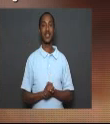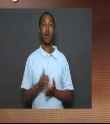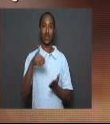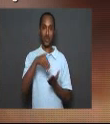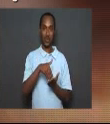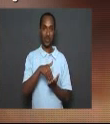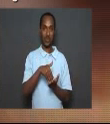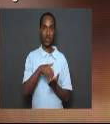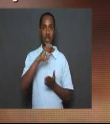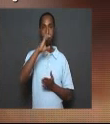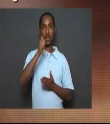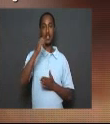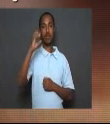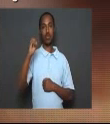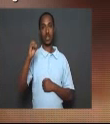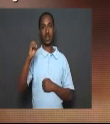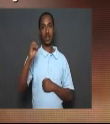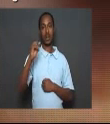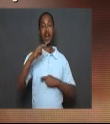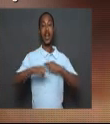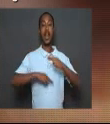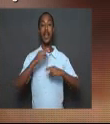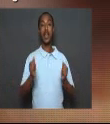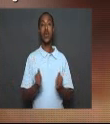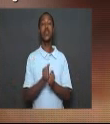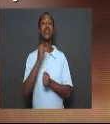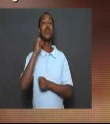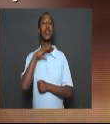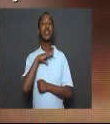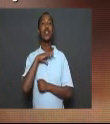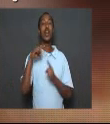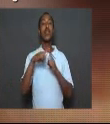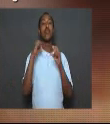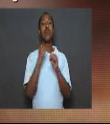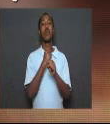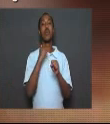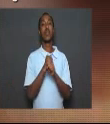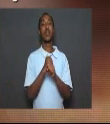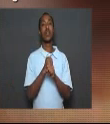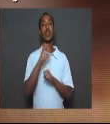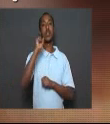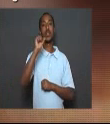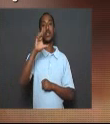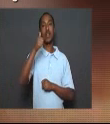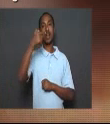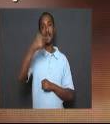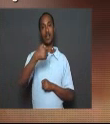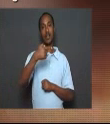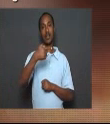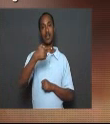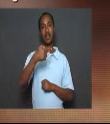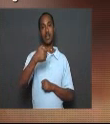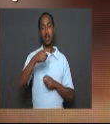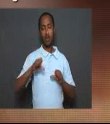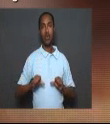Also, calcium oxide reacts with impurities to form slag. Let